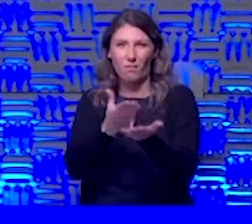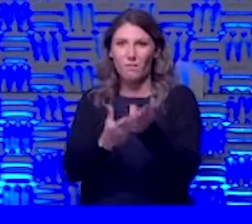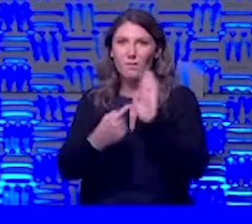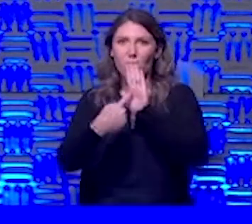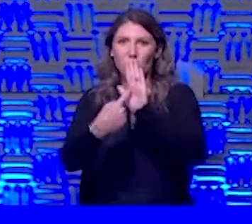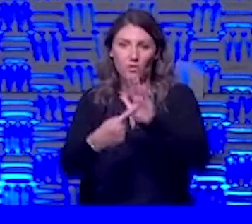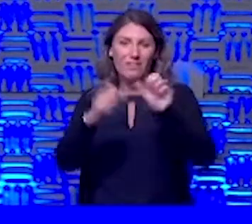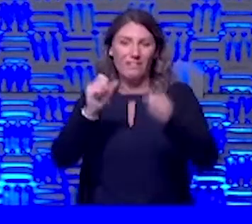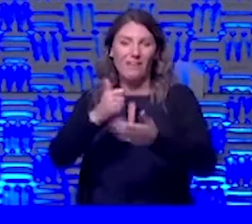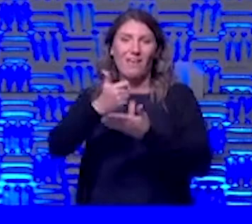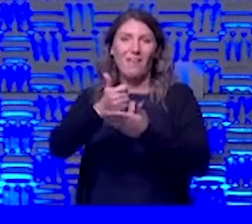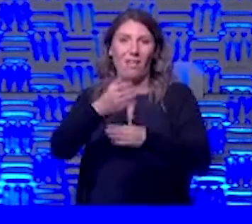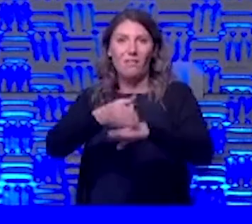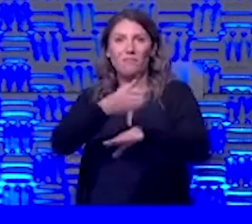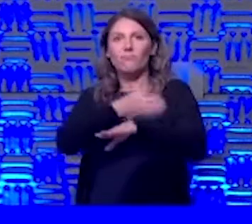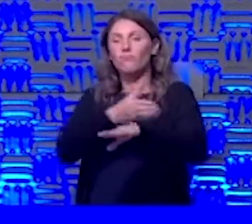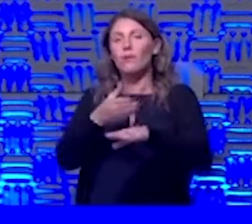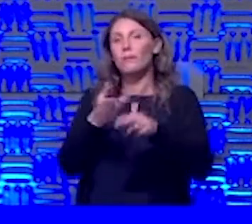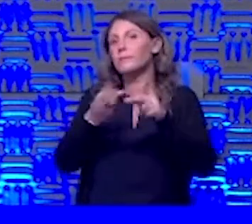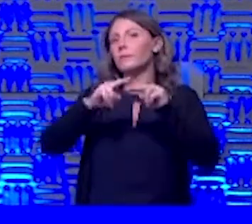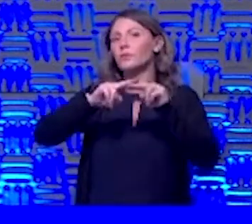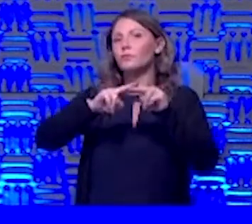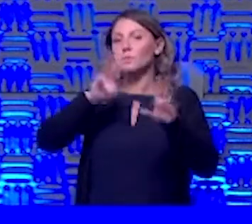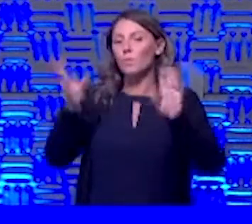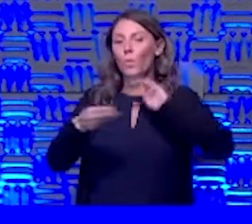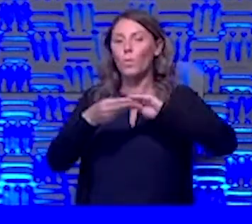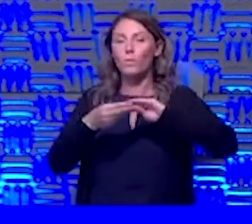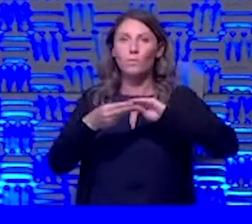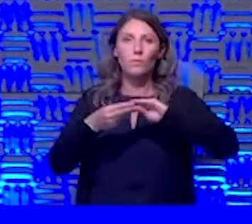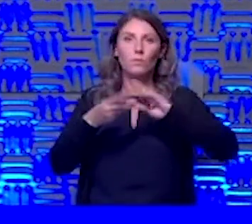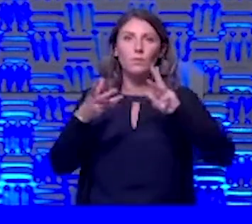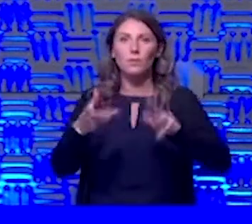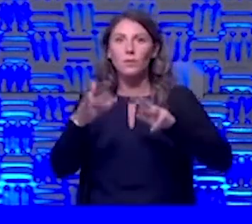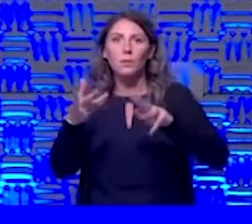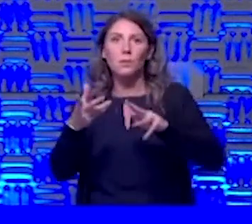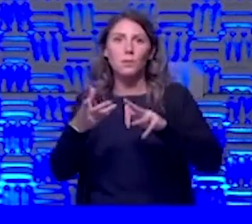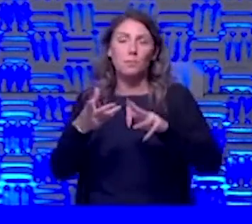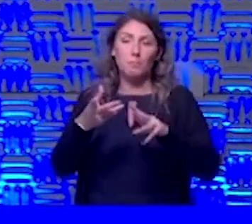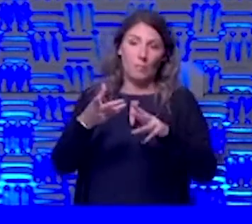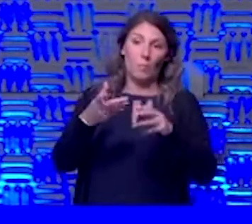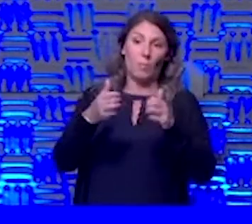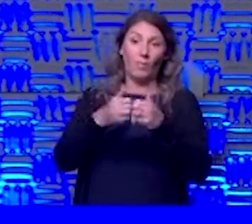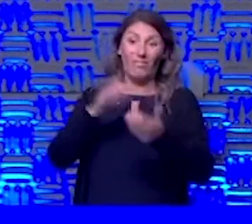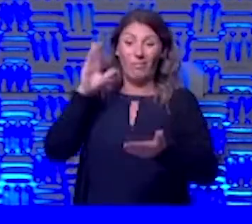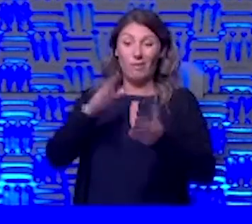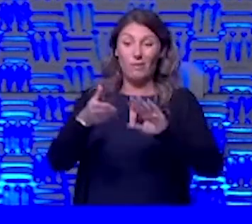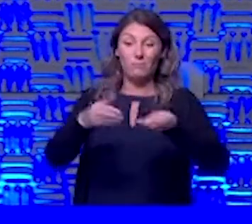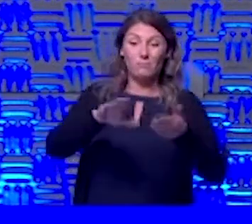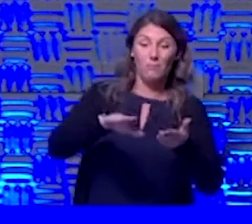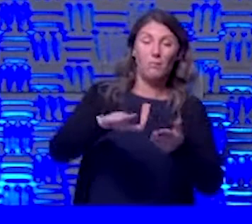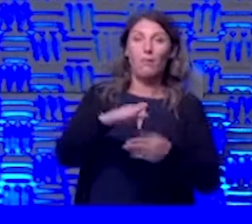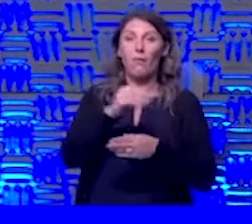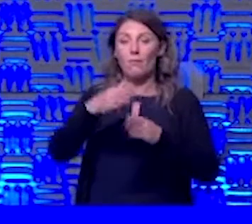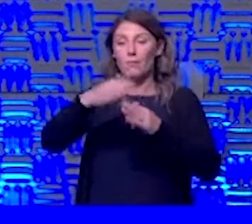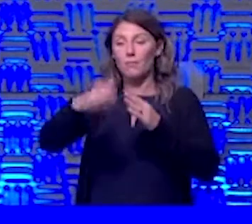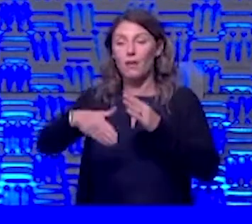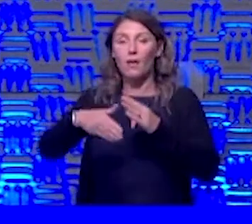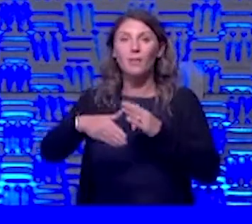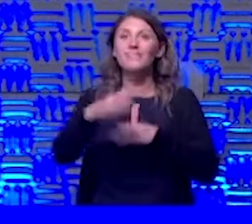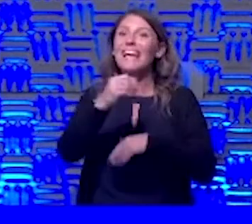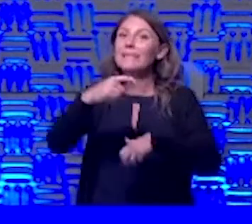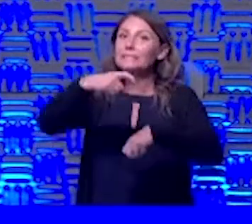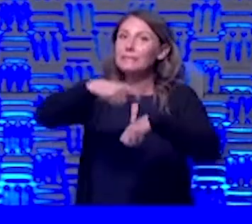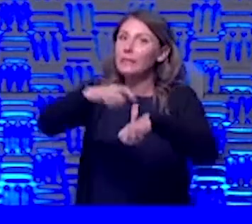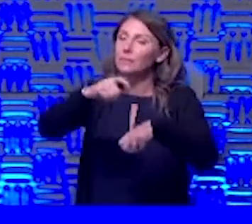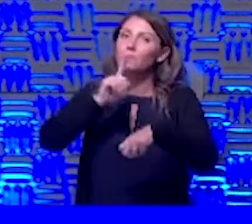that it really can help and increase overall morbidity, mortality, and outcomes if you're giving it. And certainly I think timing of these